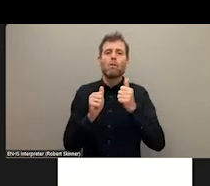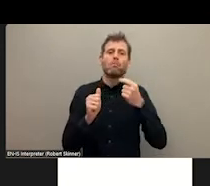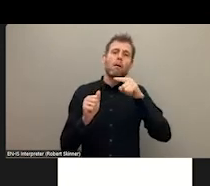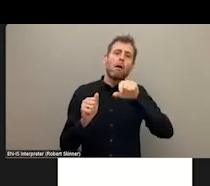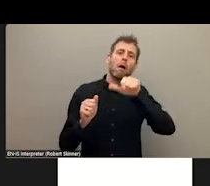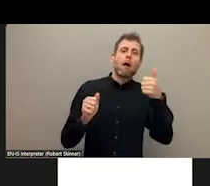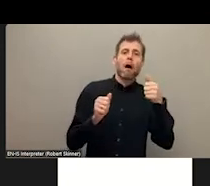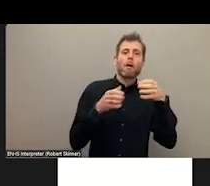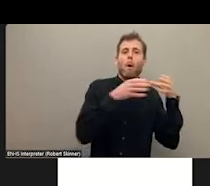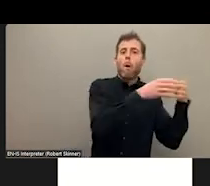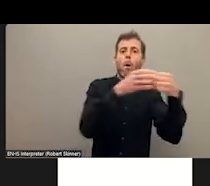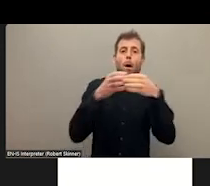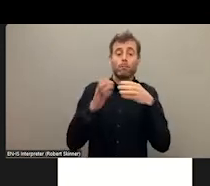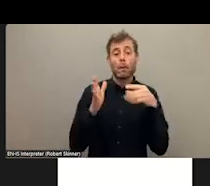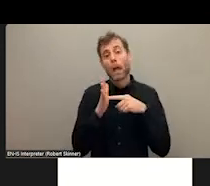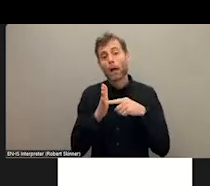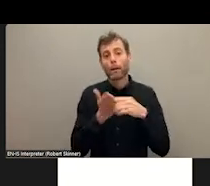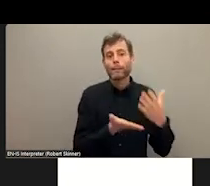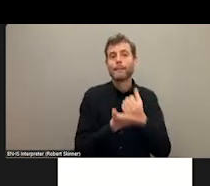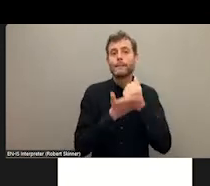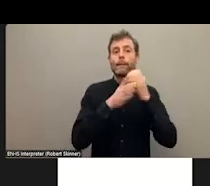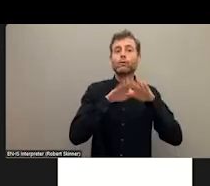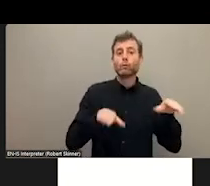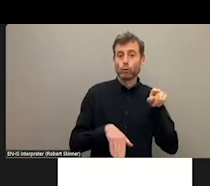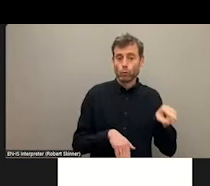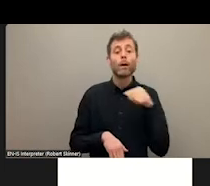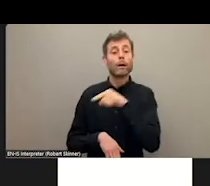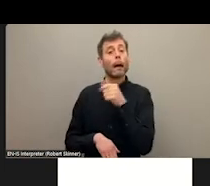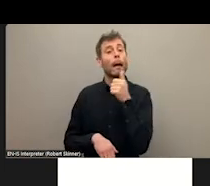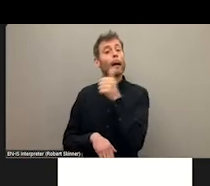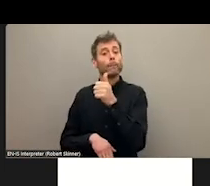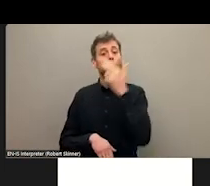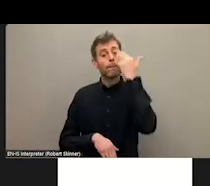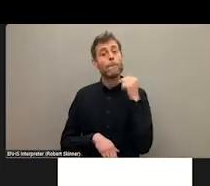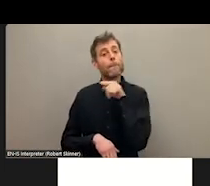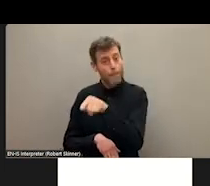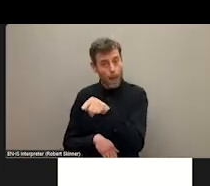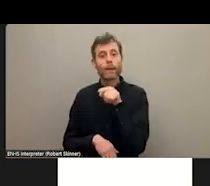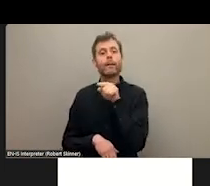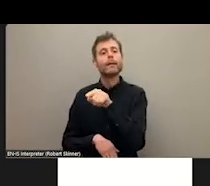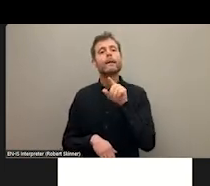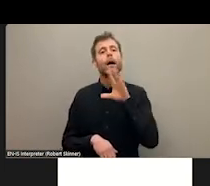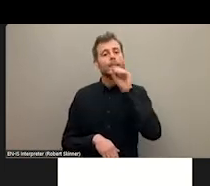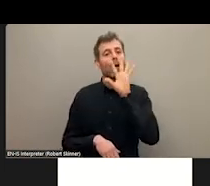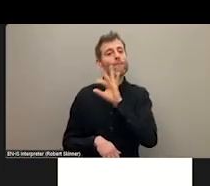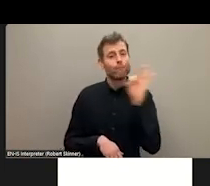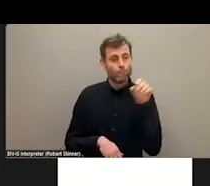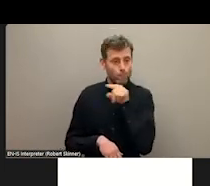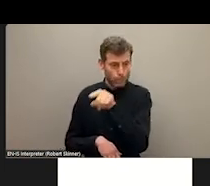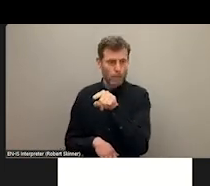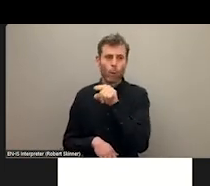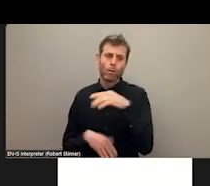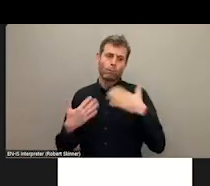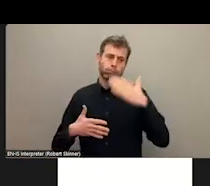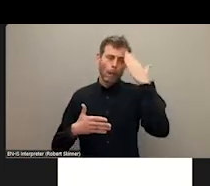can support children with disabilities in their education. Welcome to you, Abdul. Abdul will speak in French, so please use the English channel